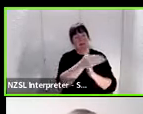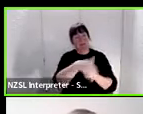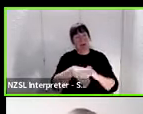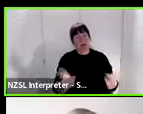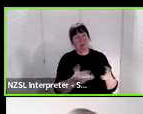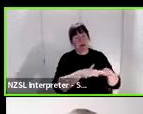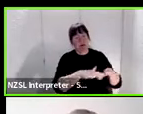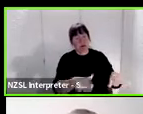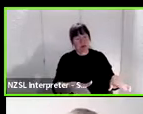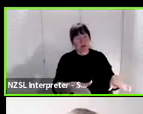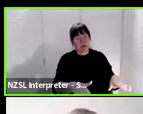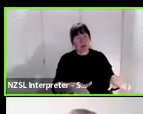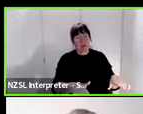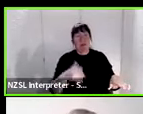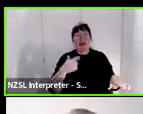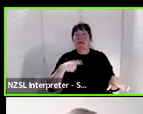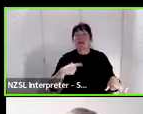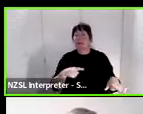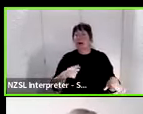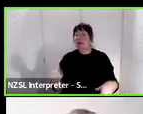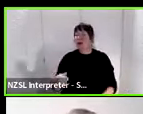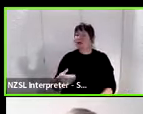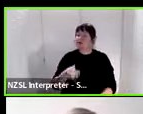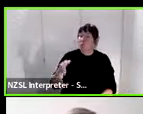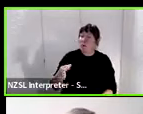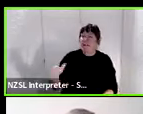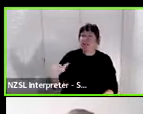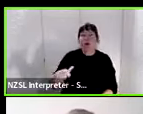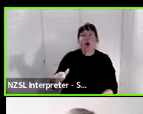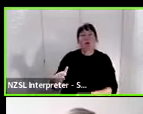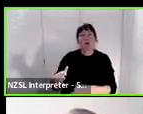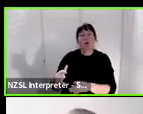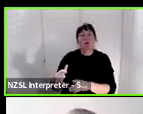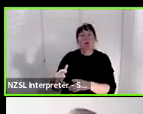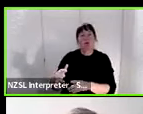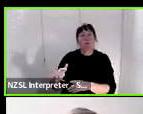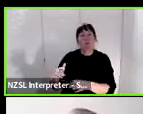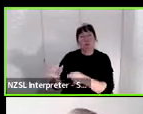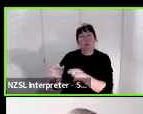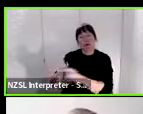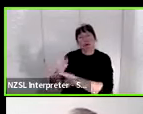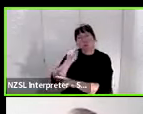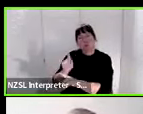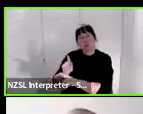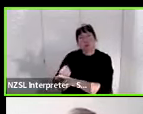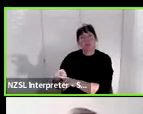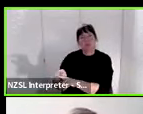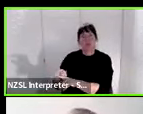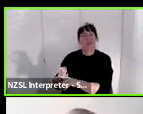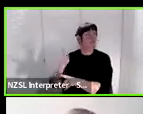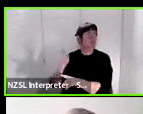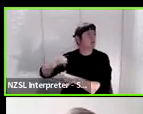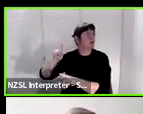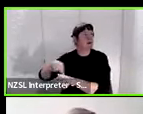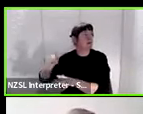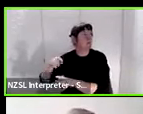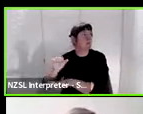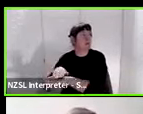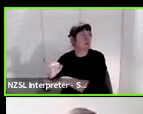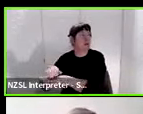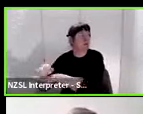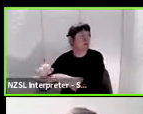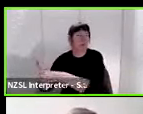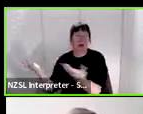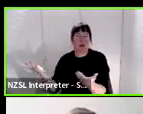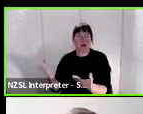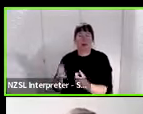That's why we can't leave it to local politicians to do this. If they don't have an investment in disability, then they don't